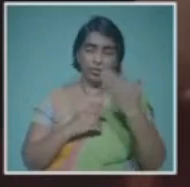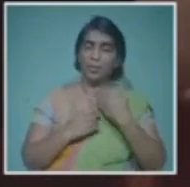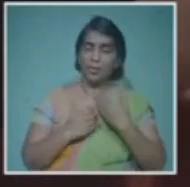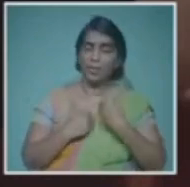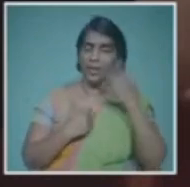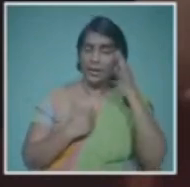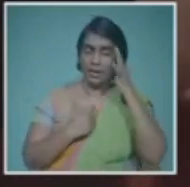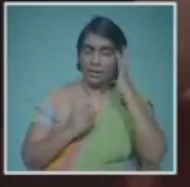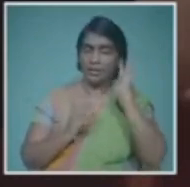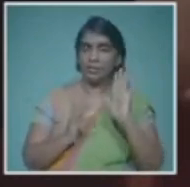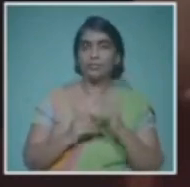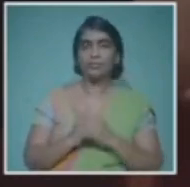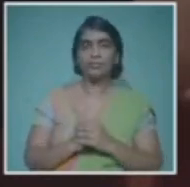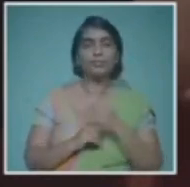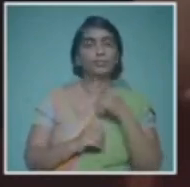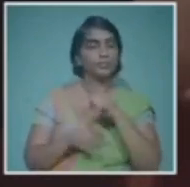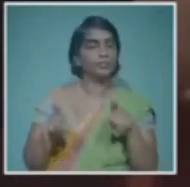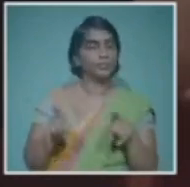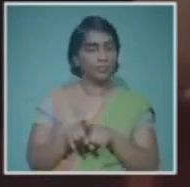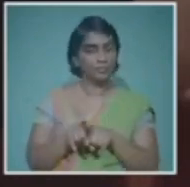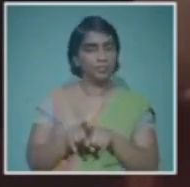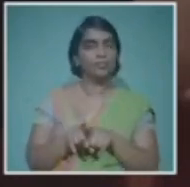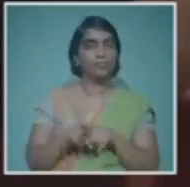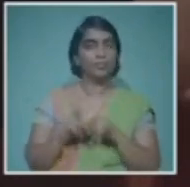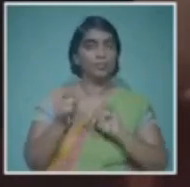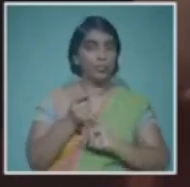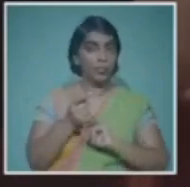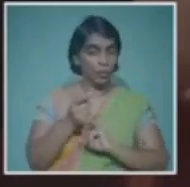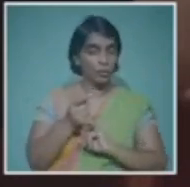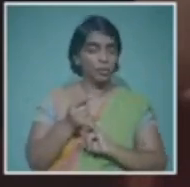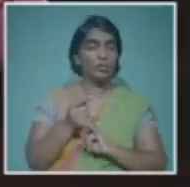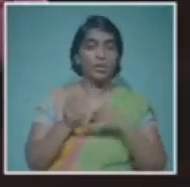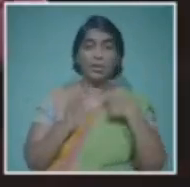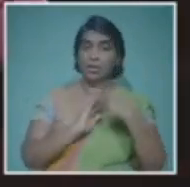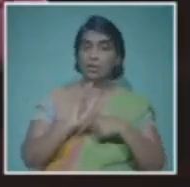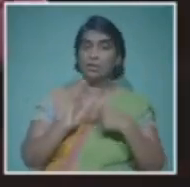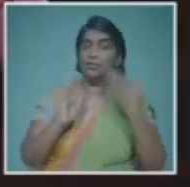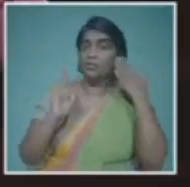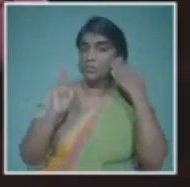as Suren Raghavan's dream for Sri Lanka. Thank you very much. Thank you very much.